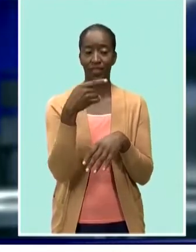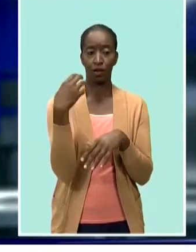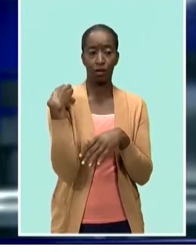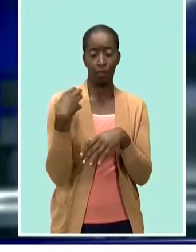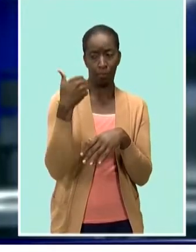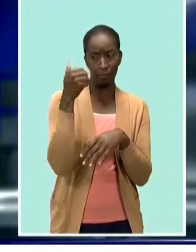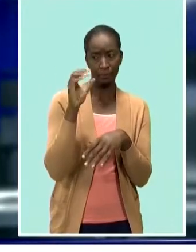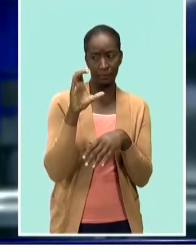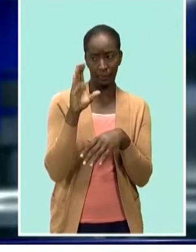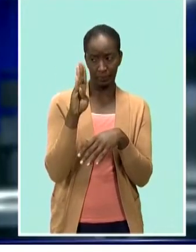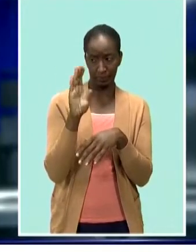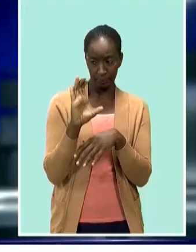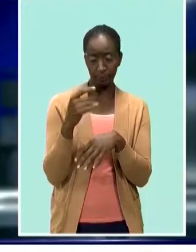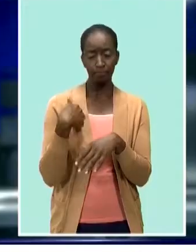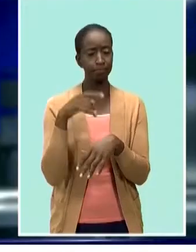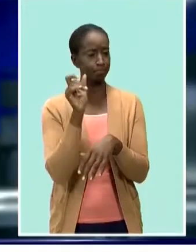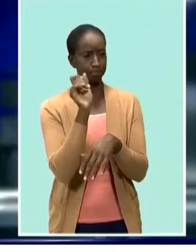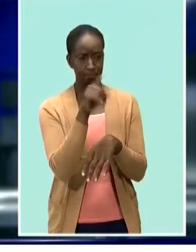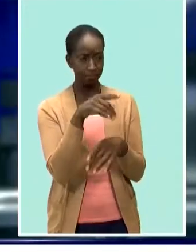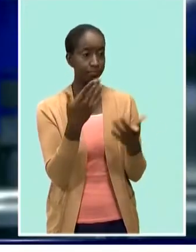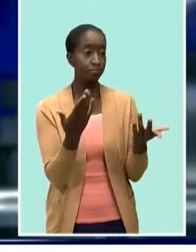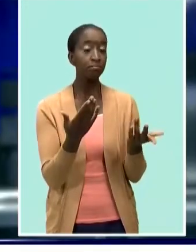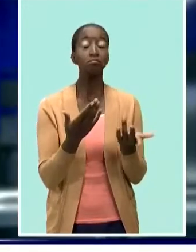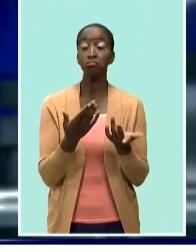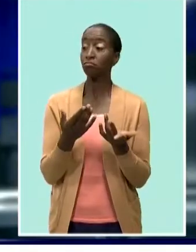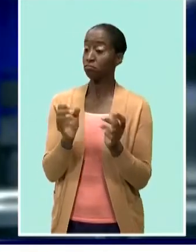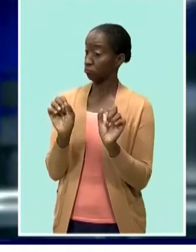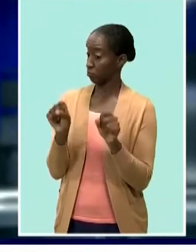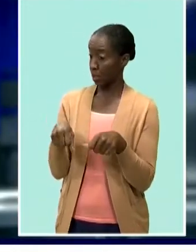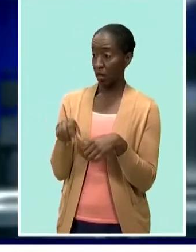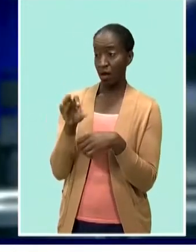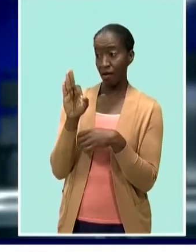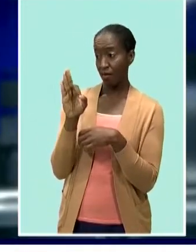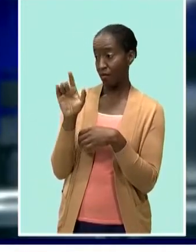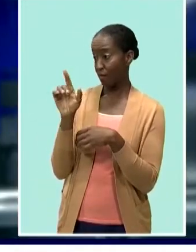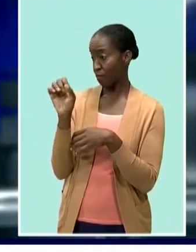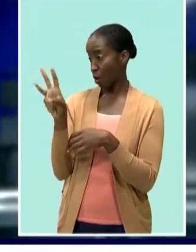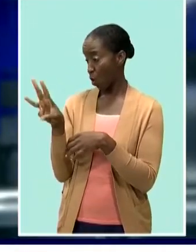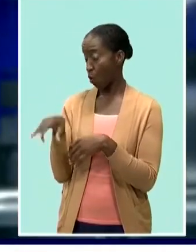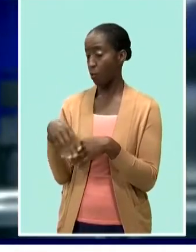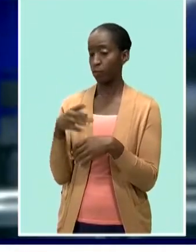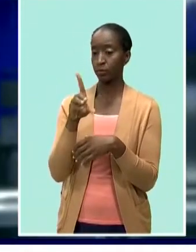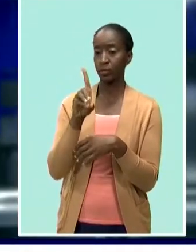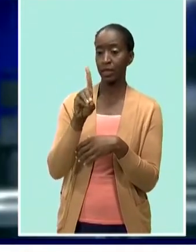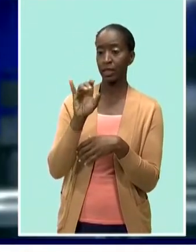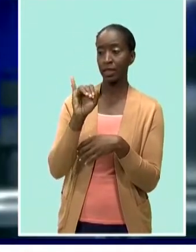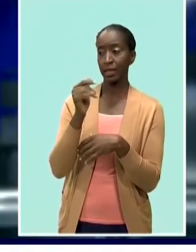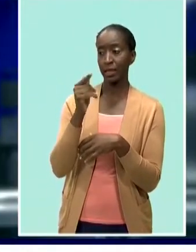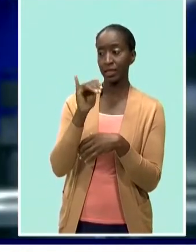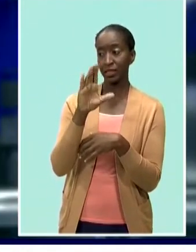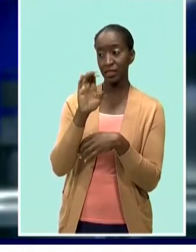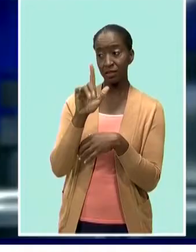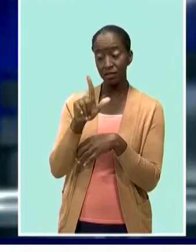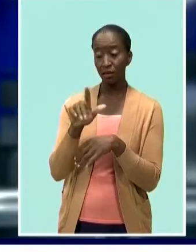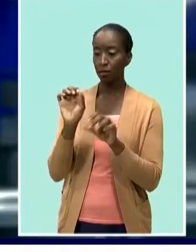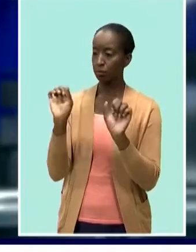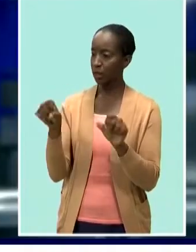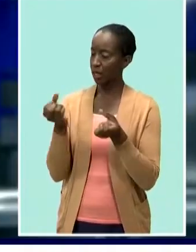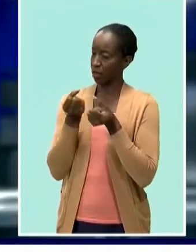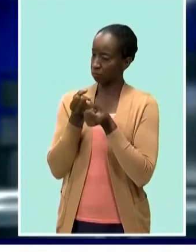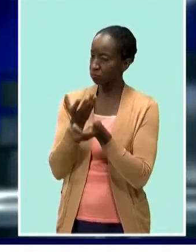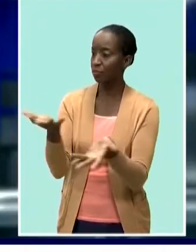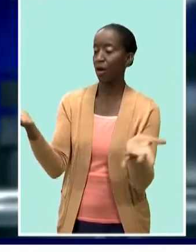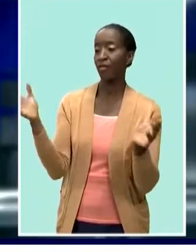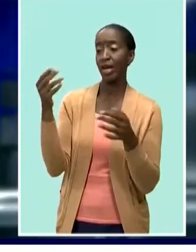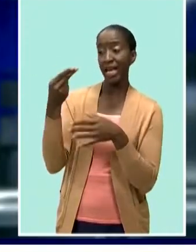revealed that both Flow and Digicel have the option to give their subscribers full HD coverage, and since